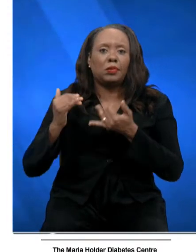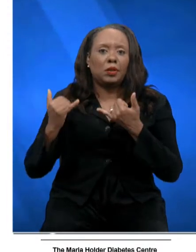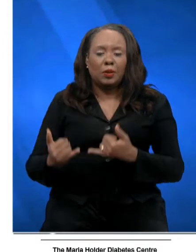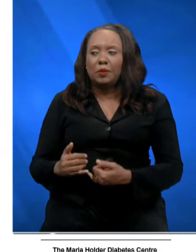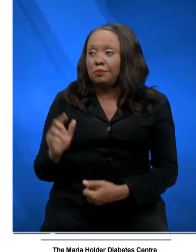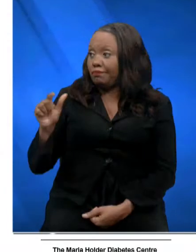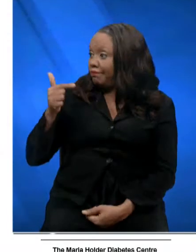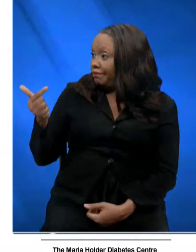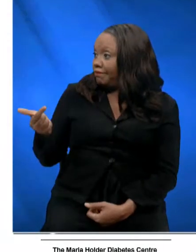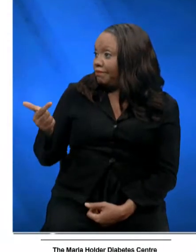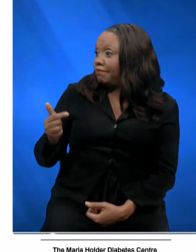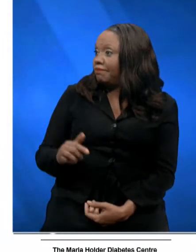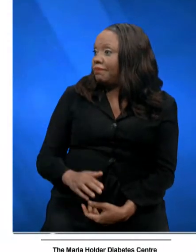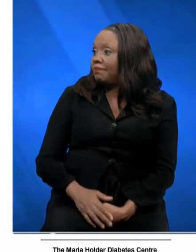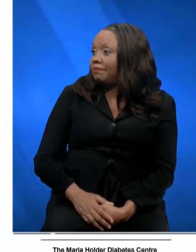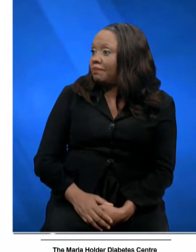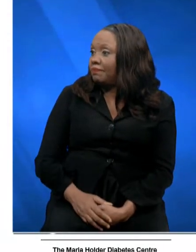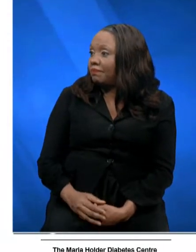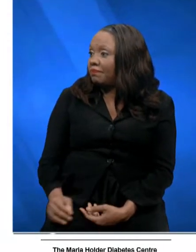slide.